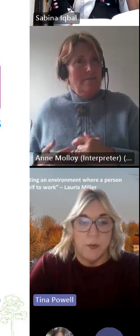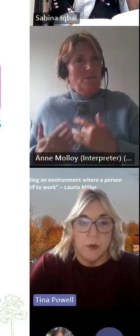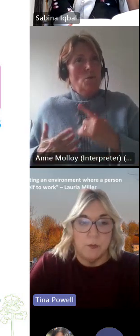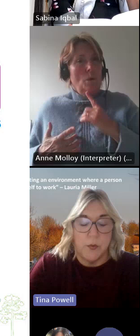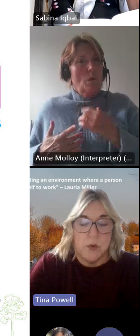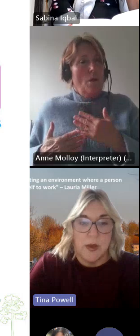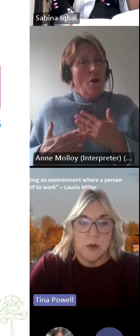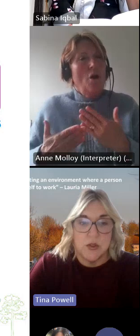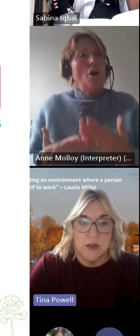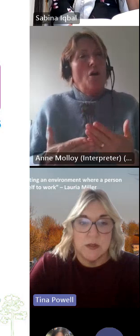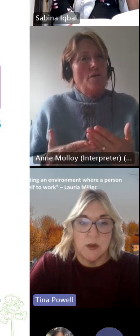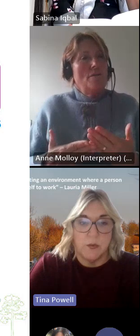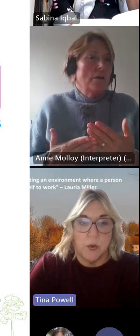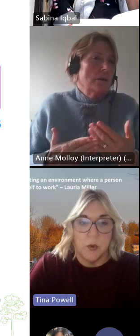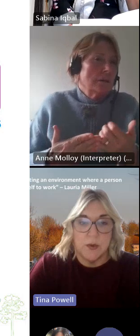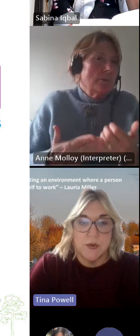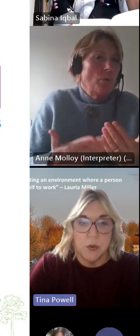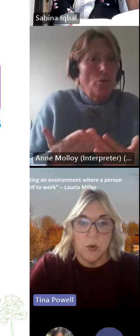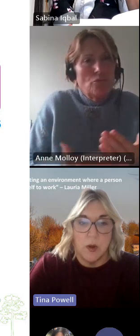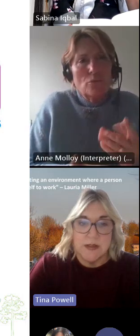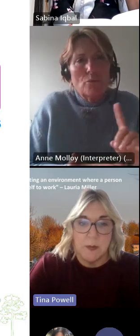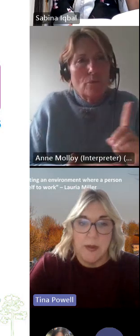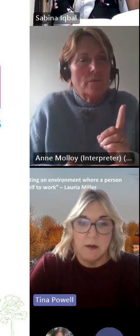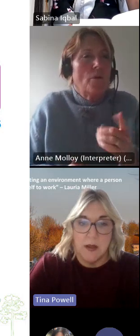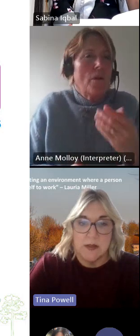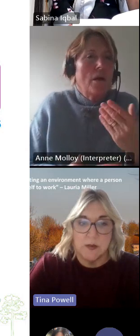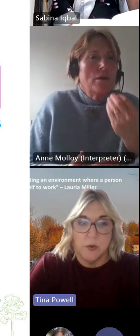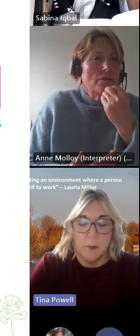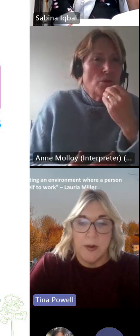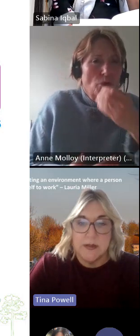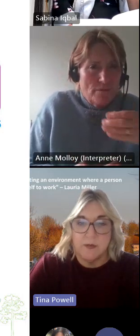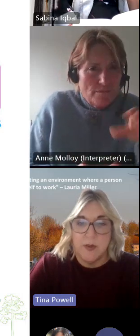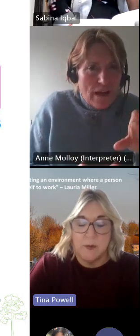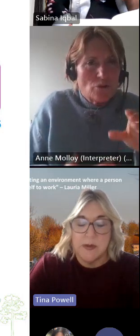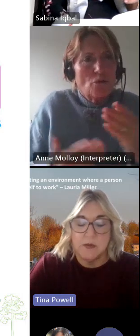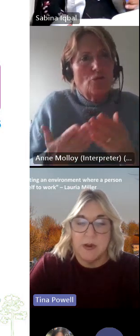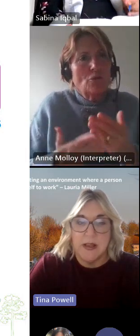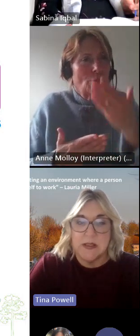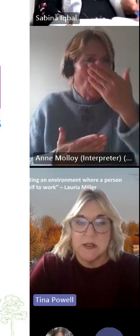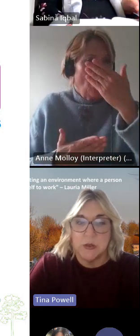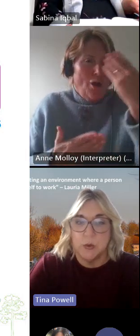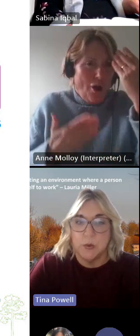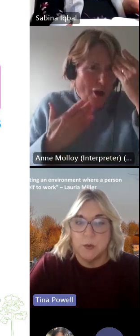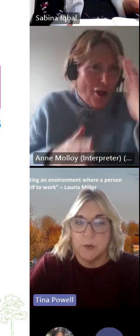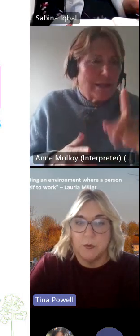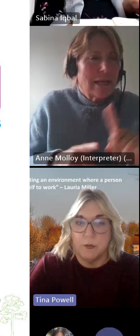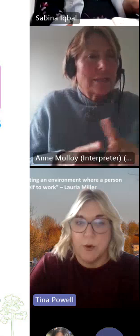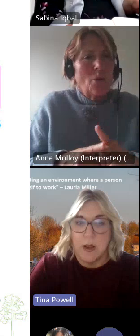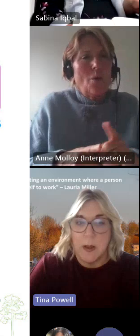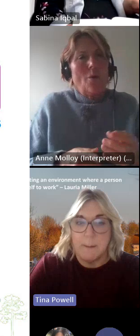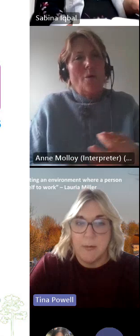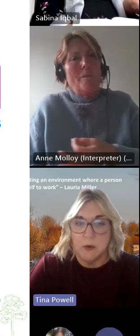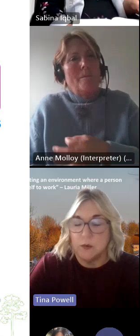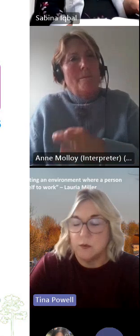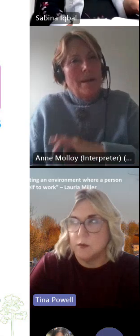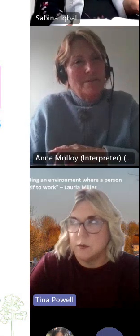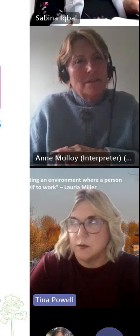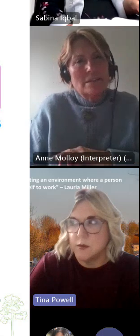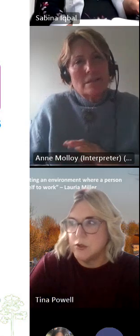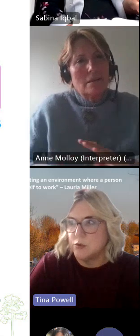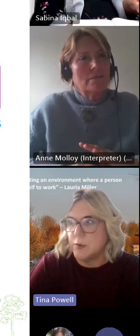support through food vouchers for school holiday periods for benefits related school free